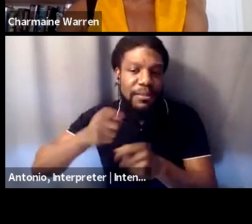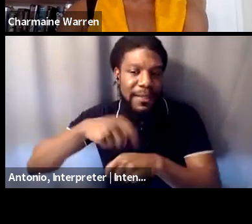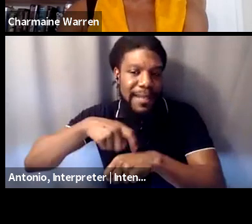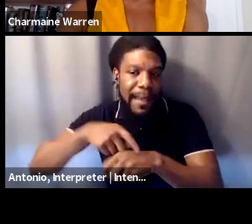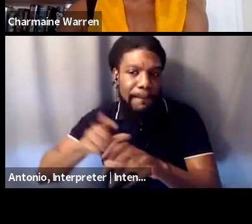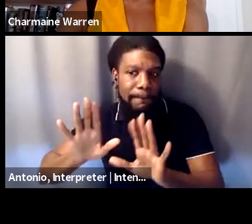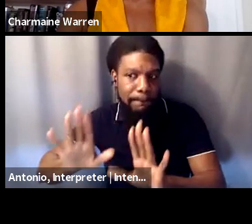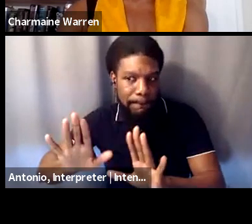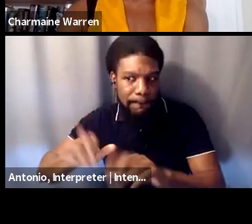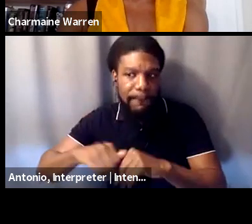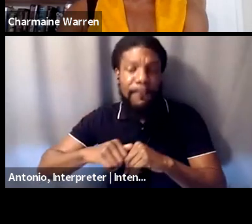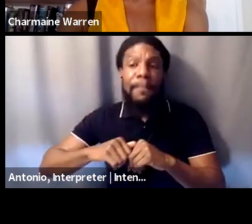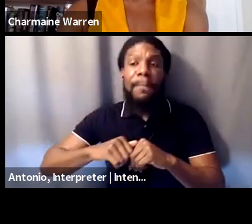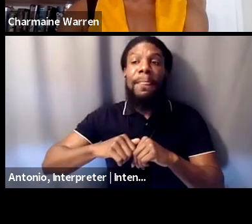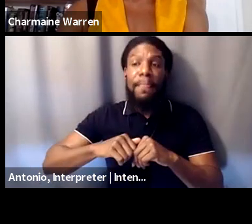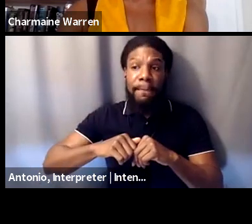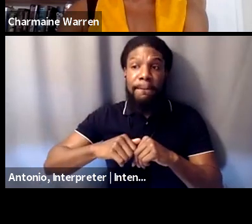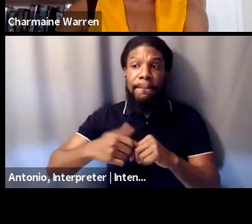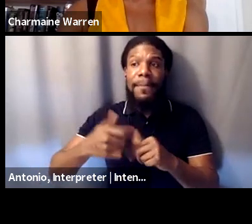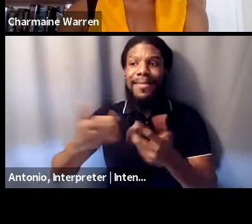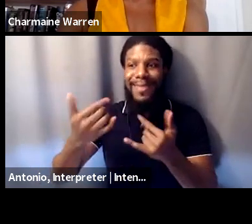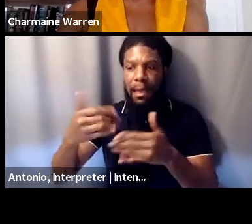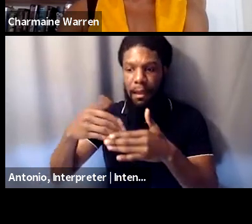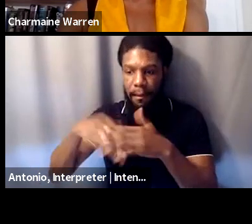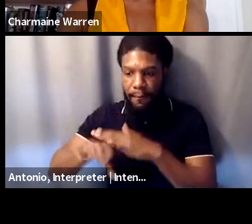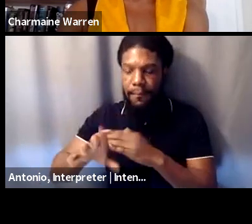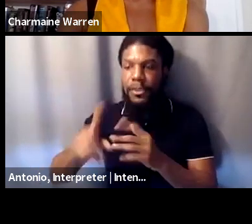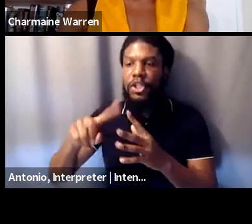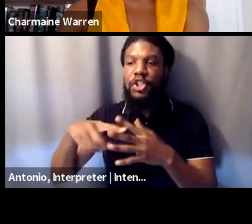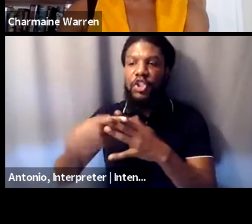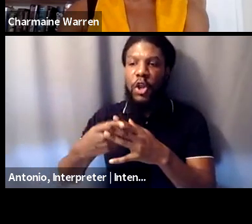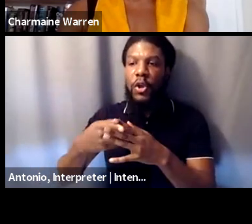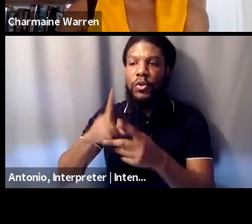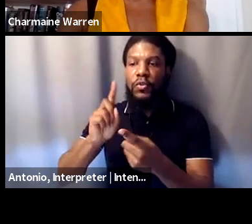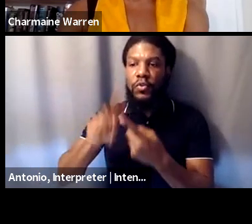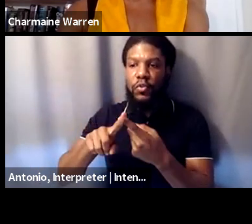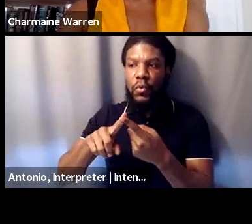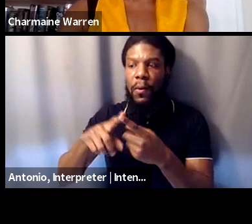I've gone into the starting place of